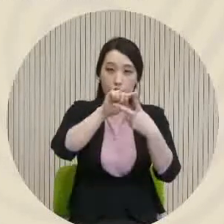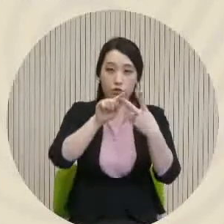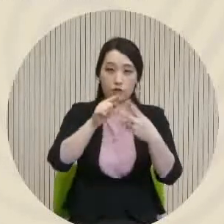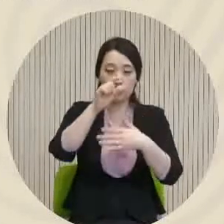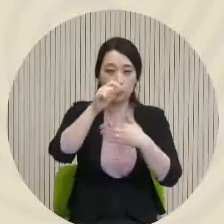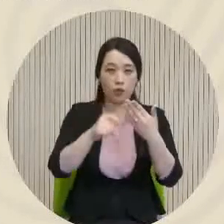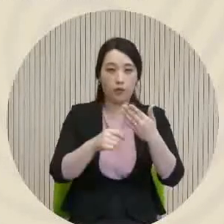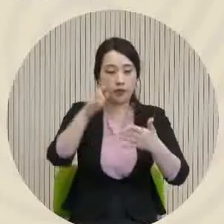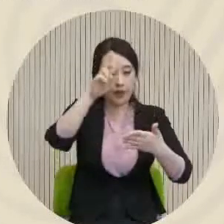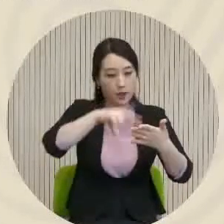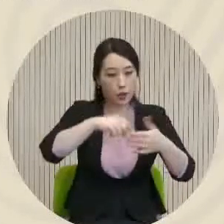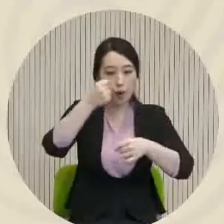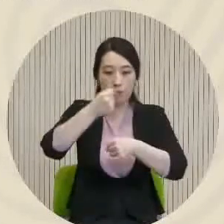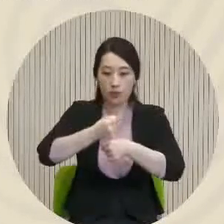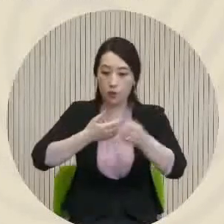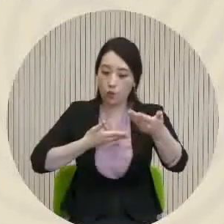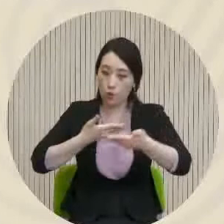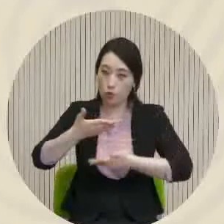These 2 programs